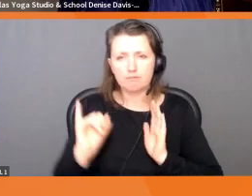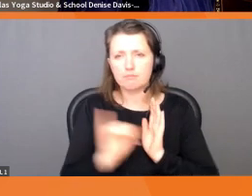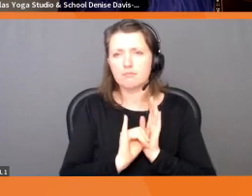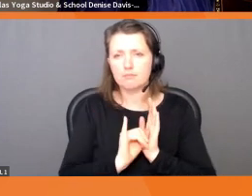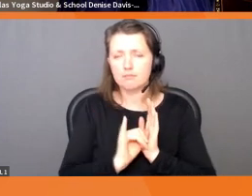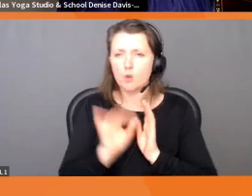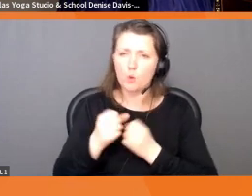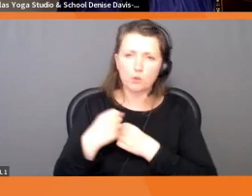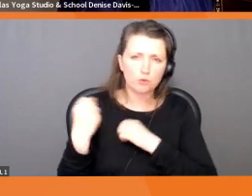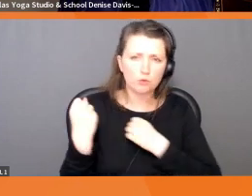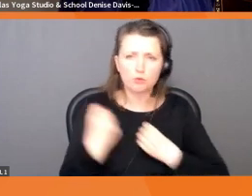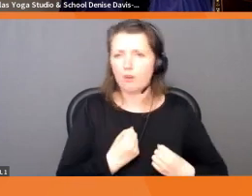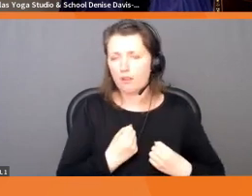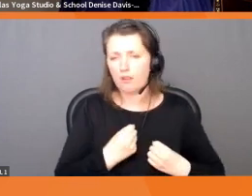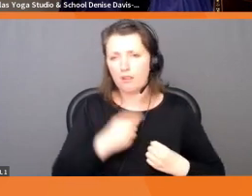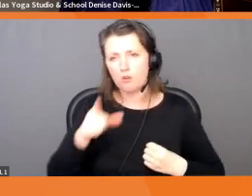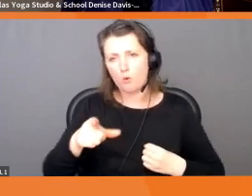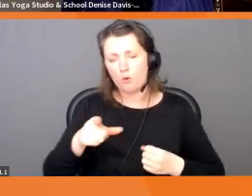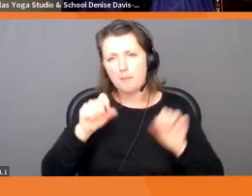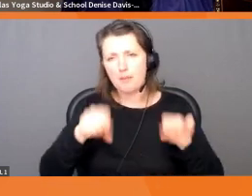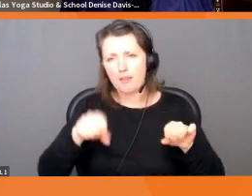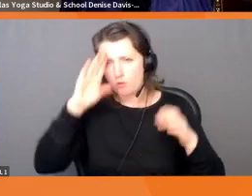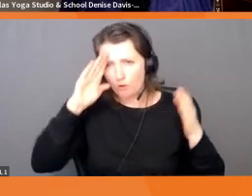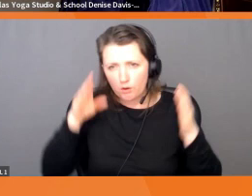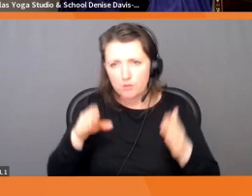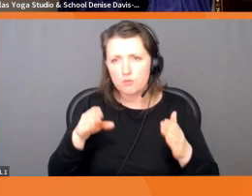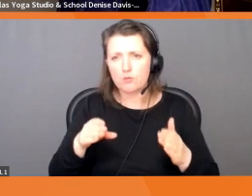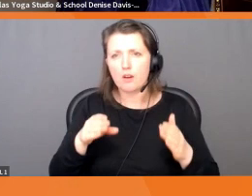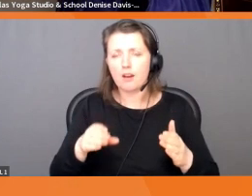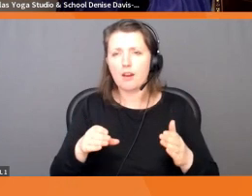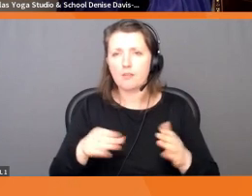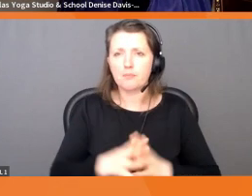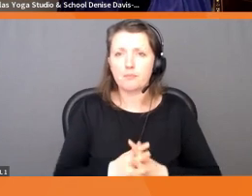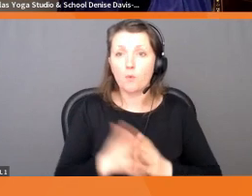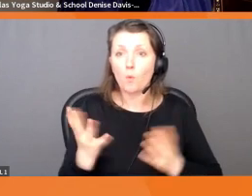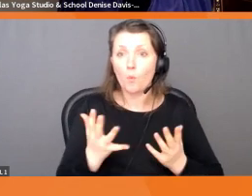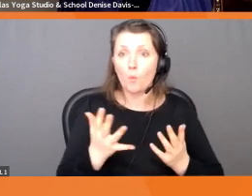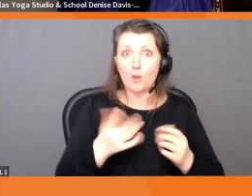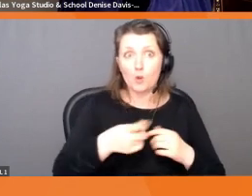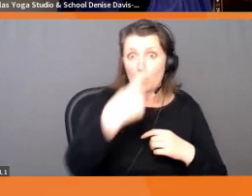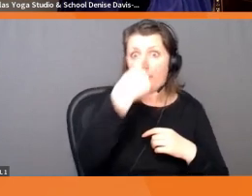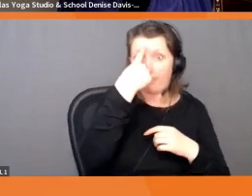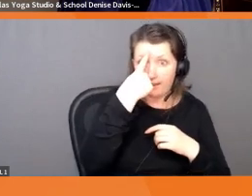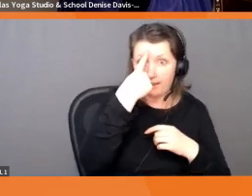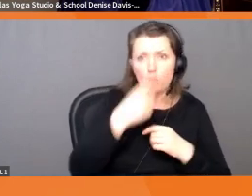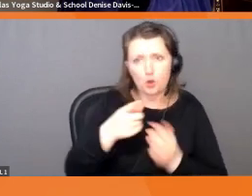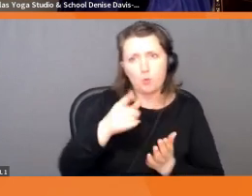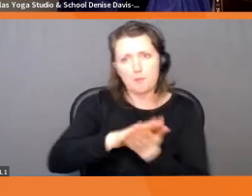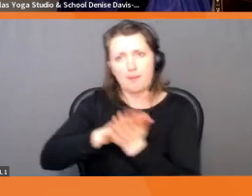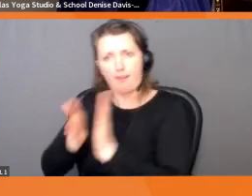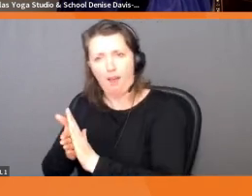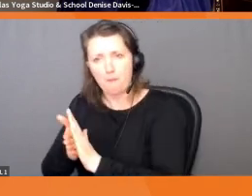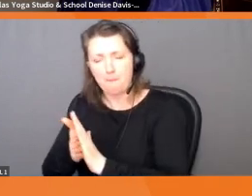strength, ability to concentrate. So what we think we become, you know, might be one of the questions as well. So holding it